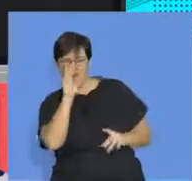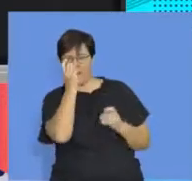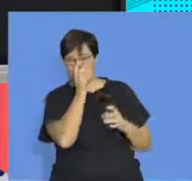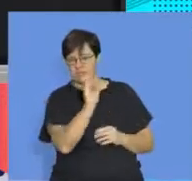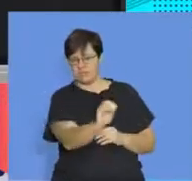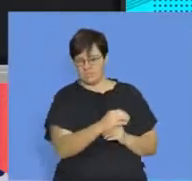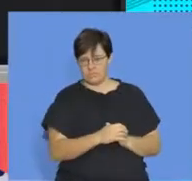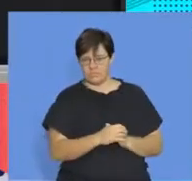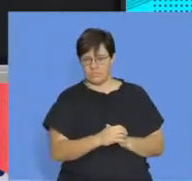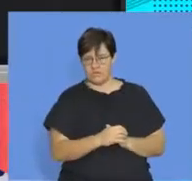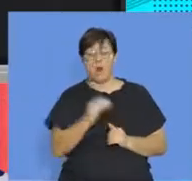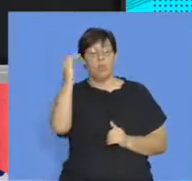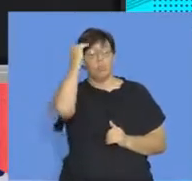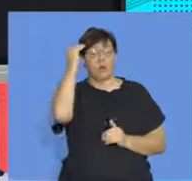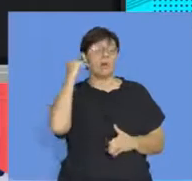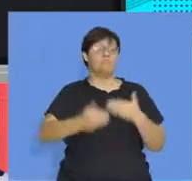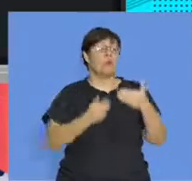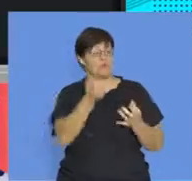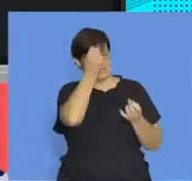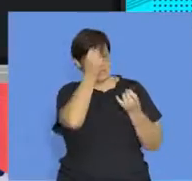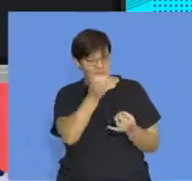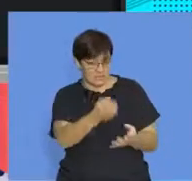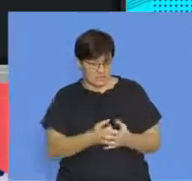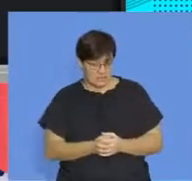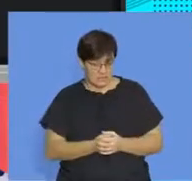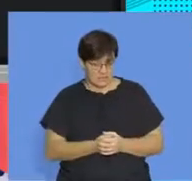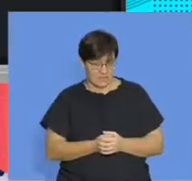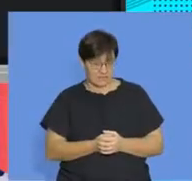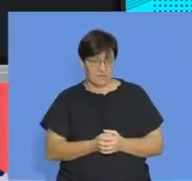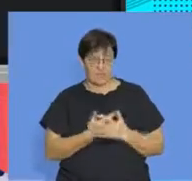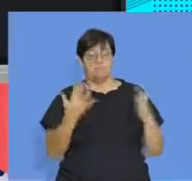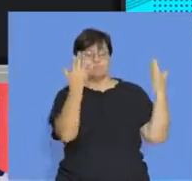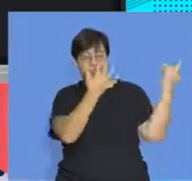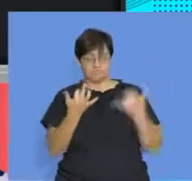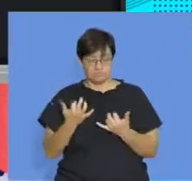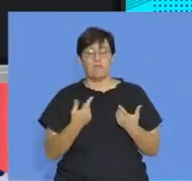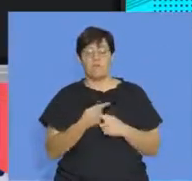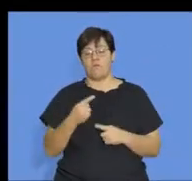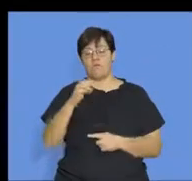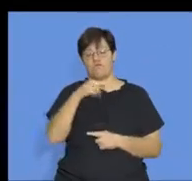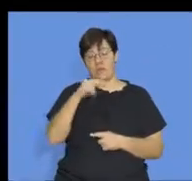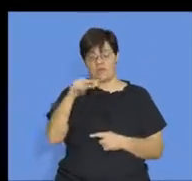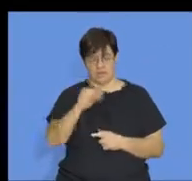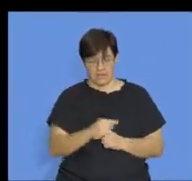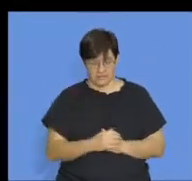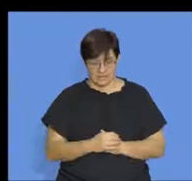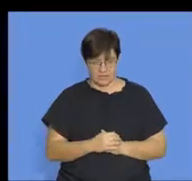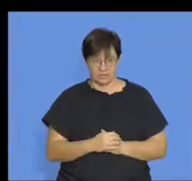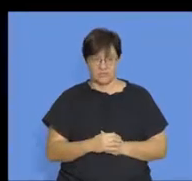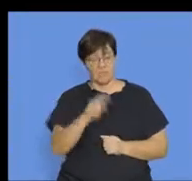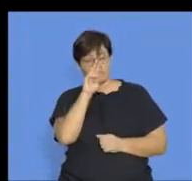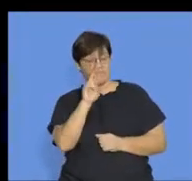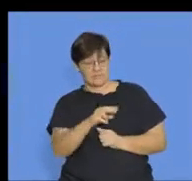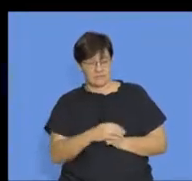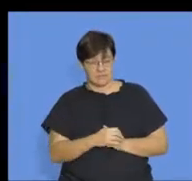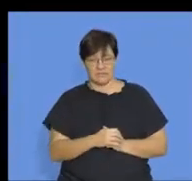that information, that my brain processes that information. So let's now do the calculation for Craig. Right, so